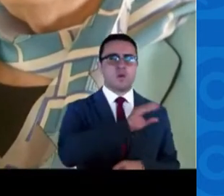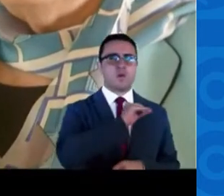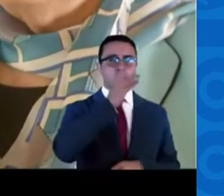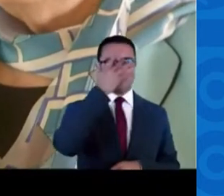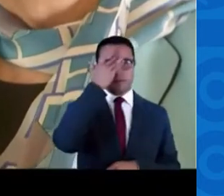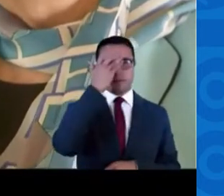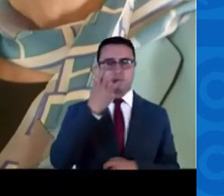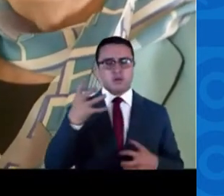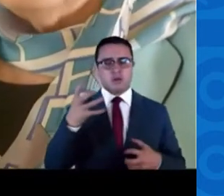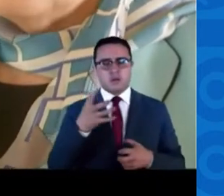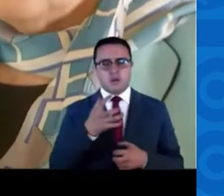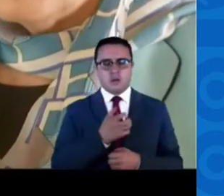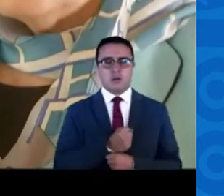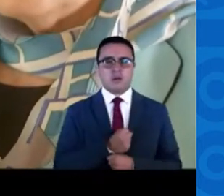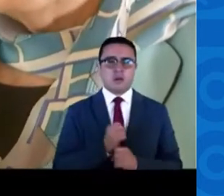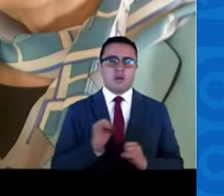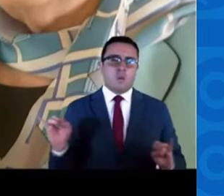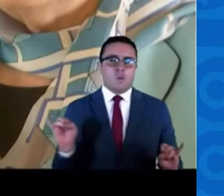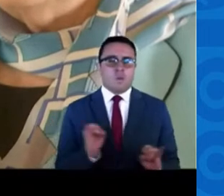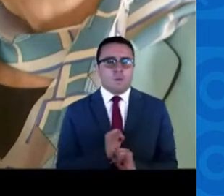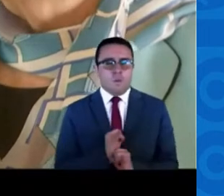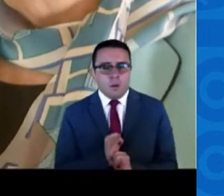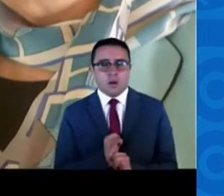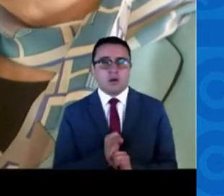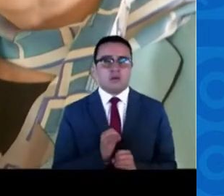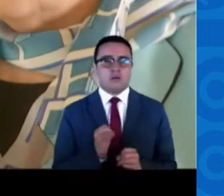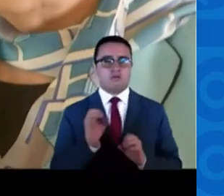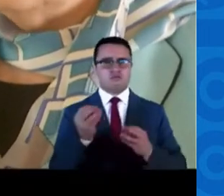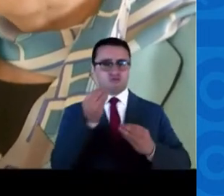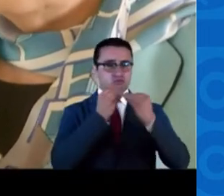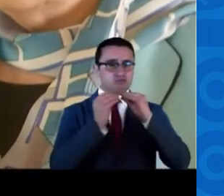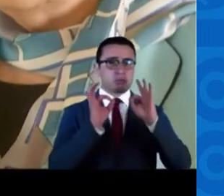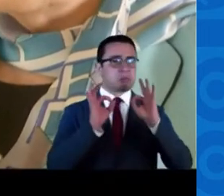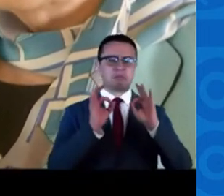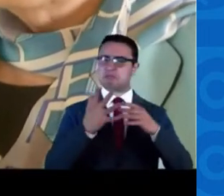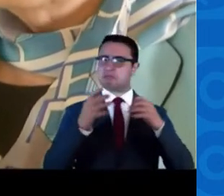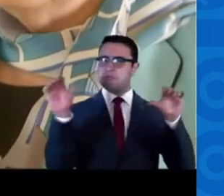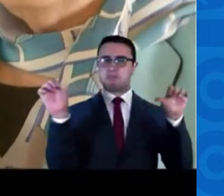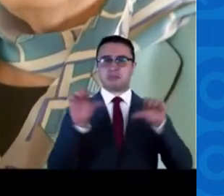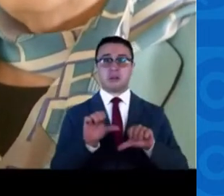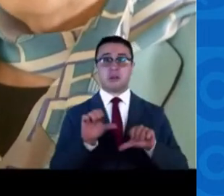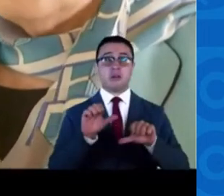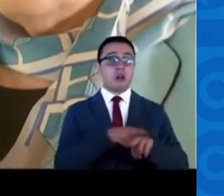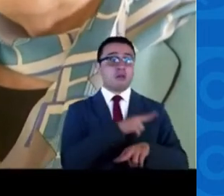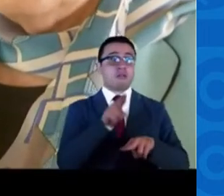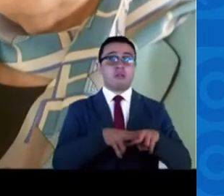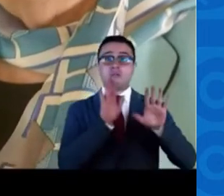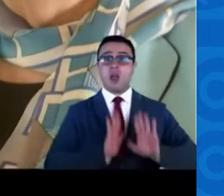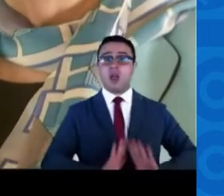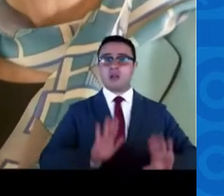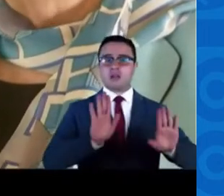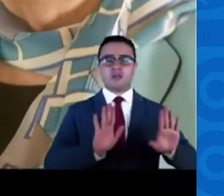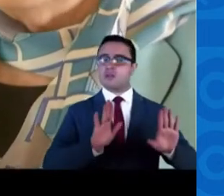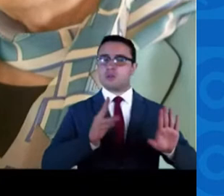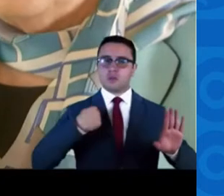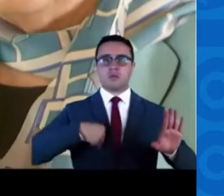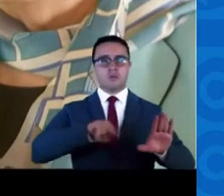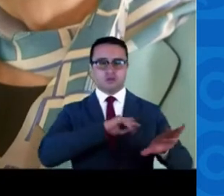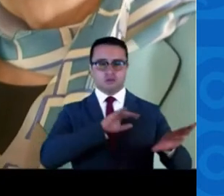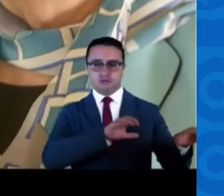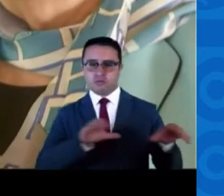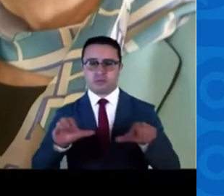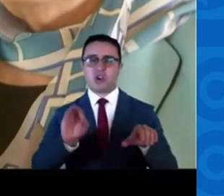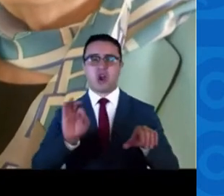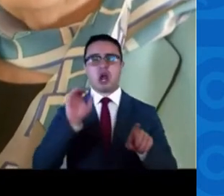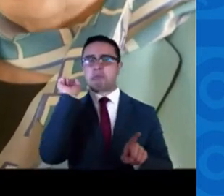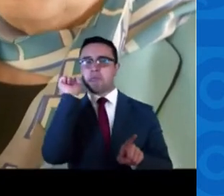the well-being of everyone, because malnutrition, hunger are not results of nature, but they are